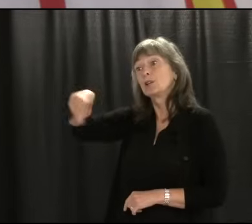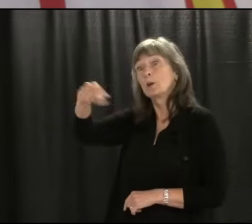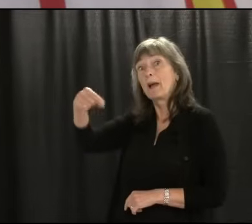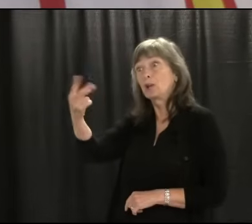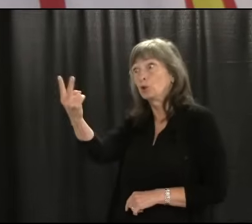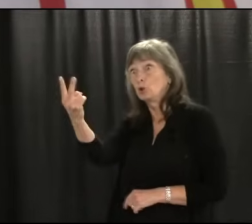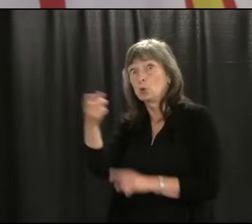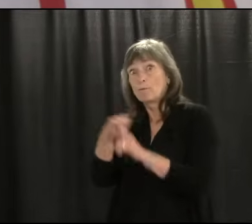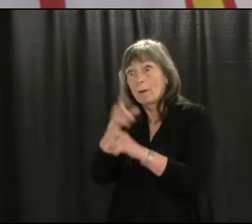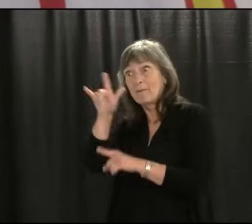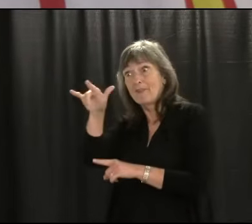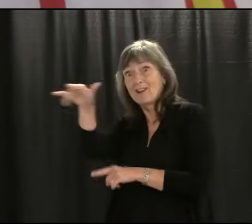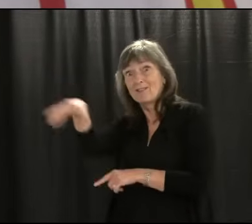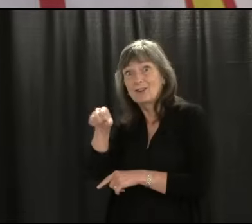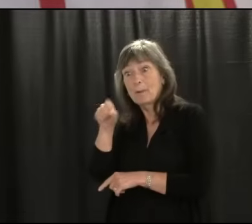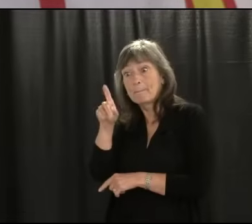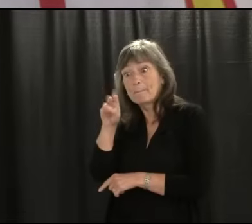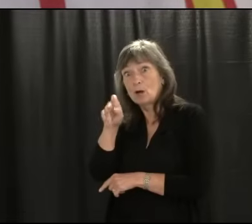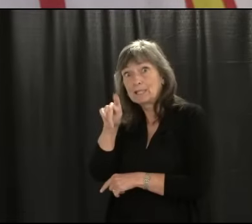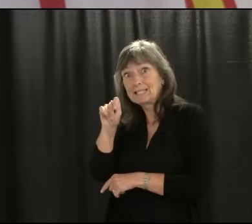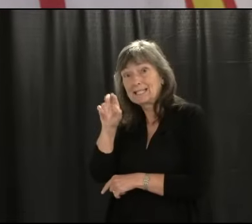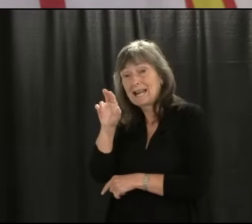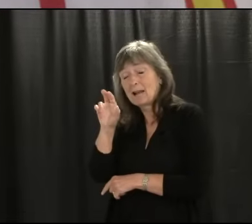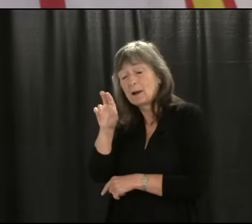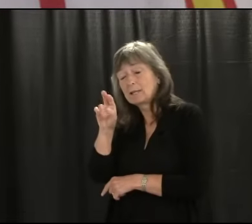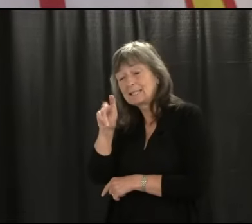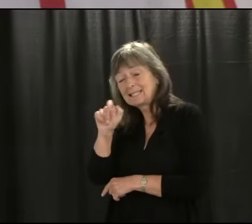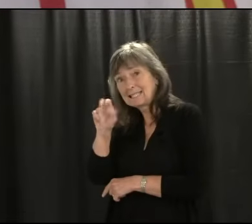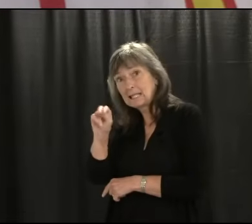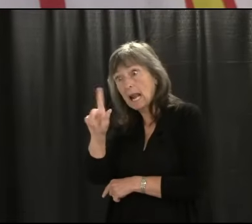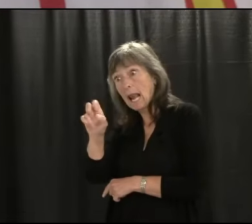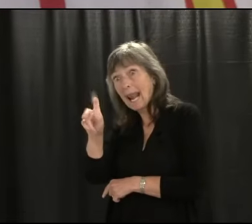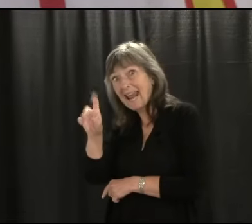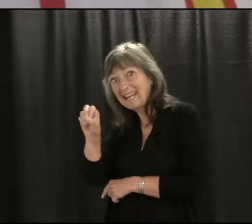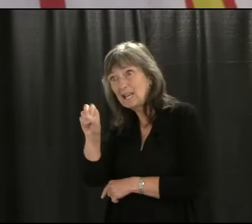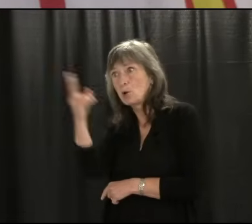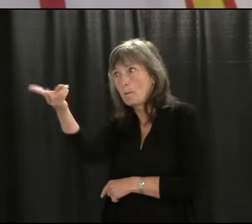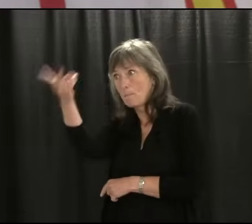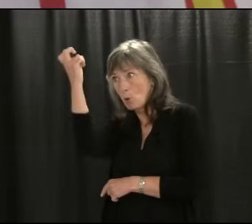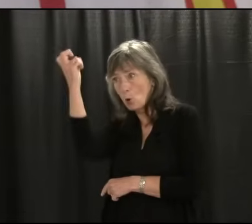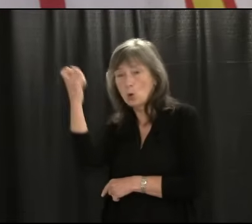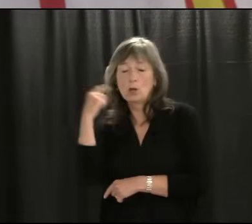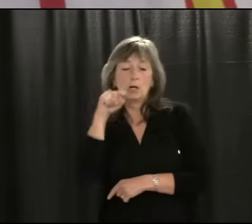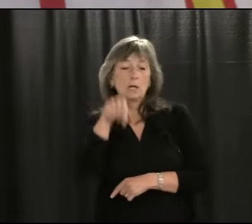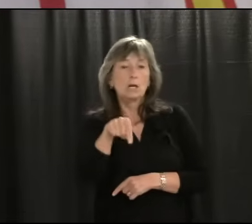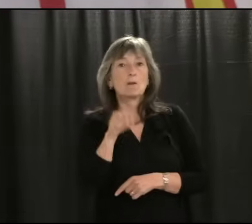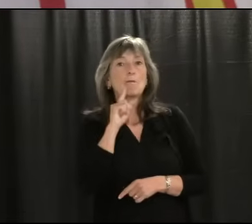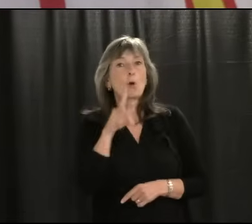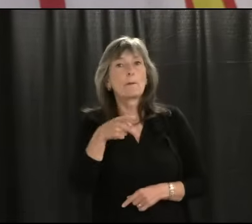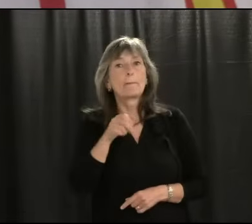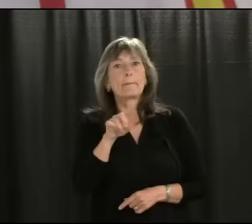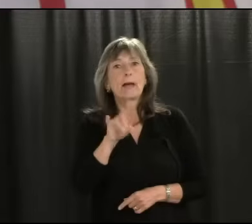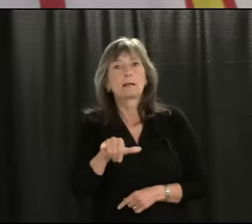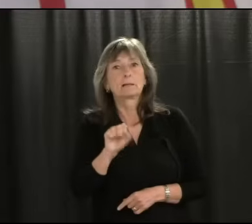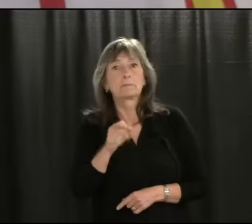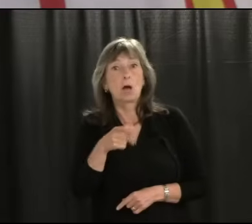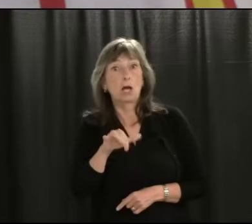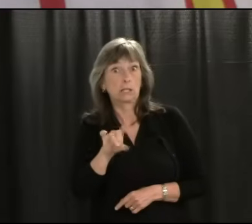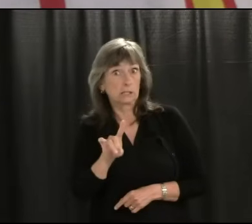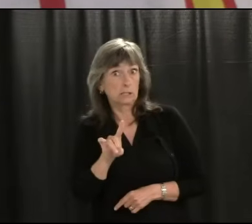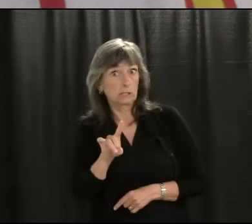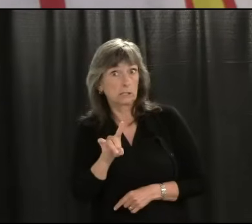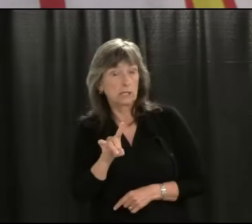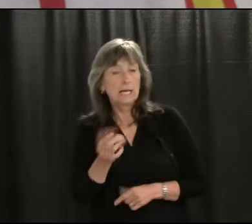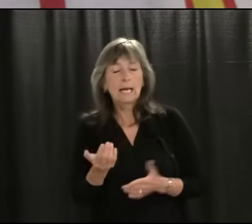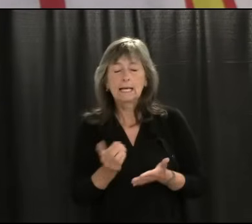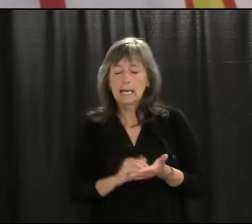water bombers from Quebec that were at the Martin Lake fire to the Paddy's Pond fire throughout the day. So again, please, not